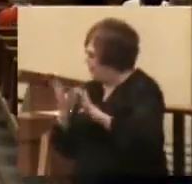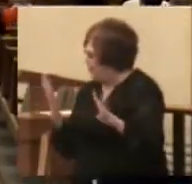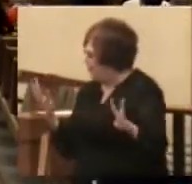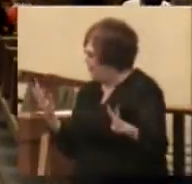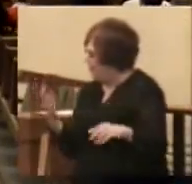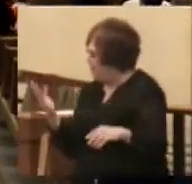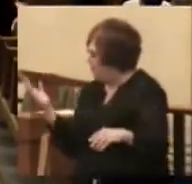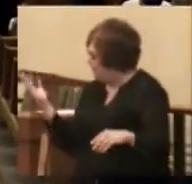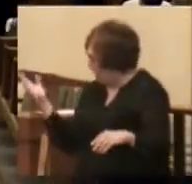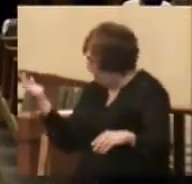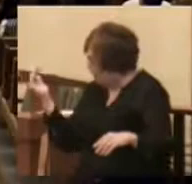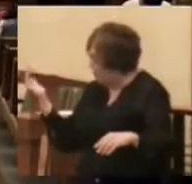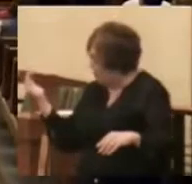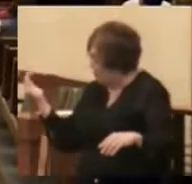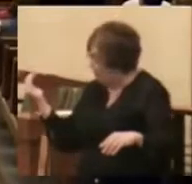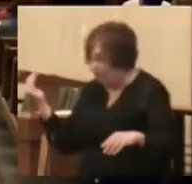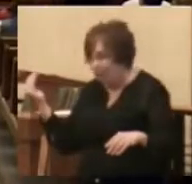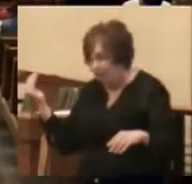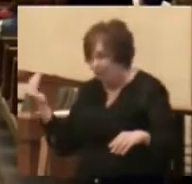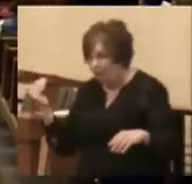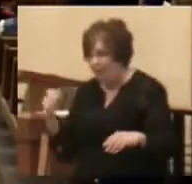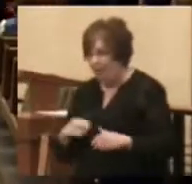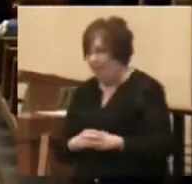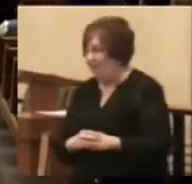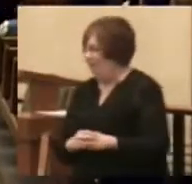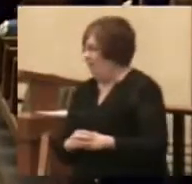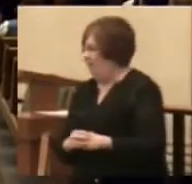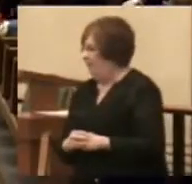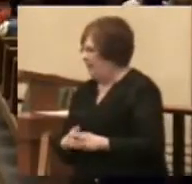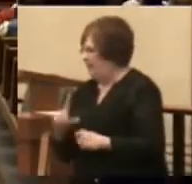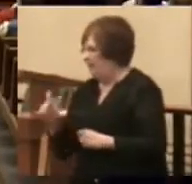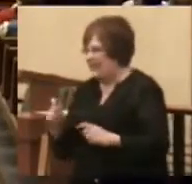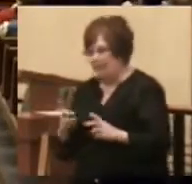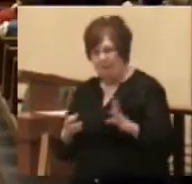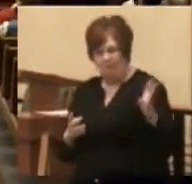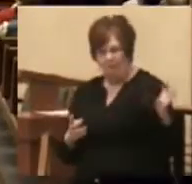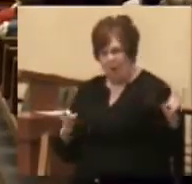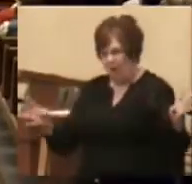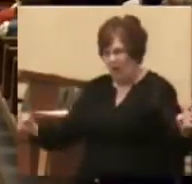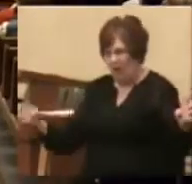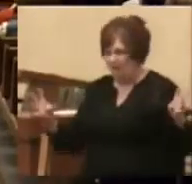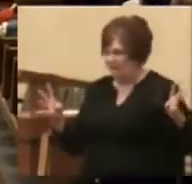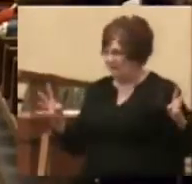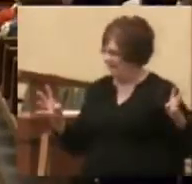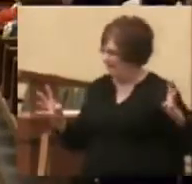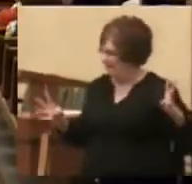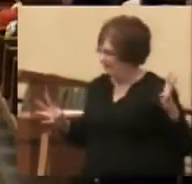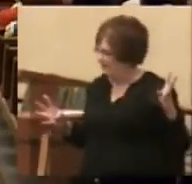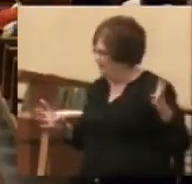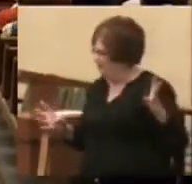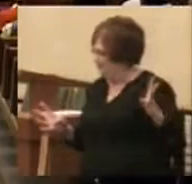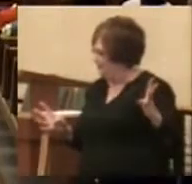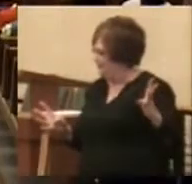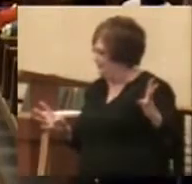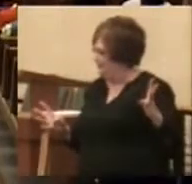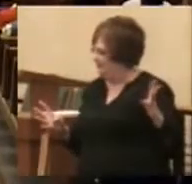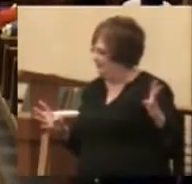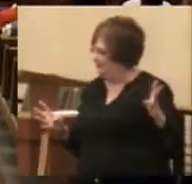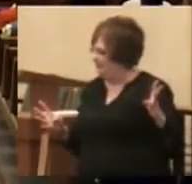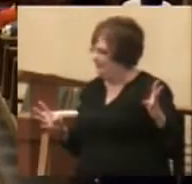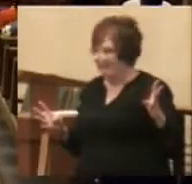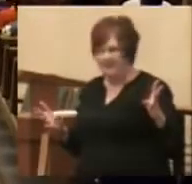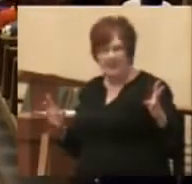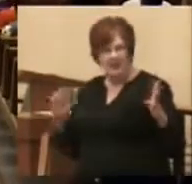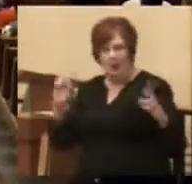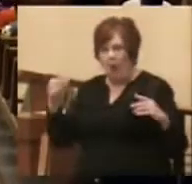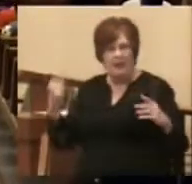row. Come. And I need about four right here. Come. Come on up. We only got an